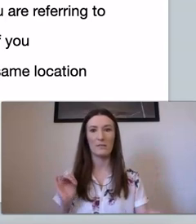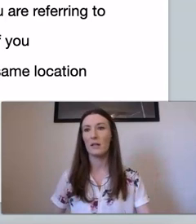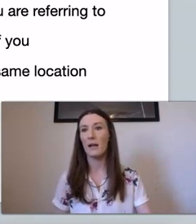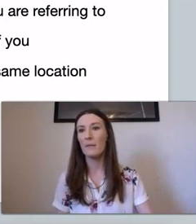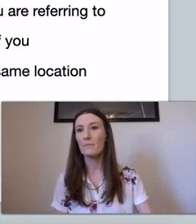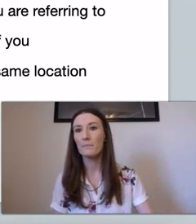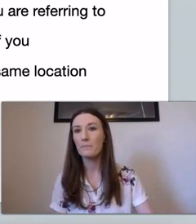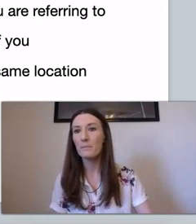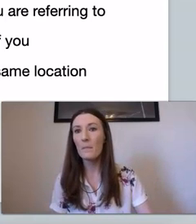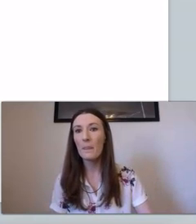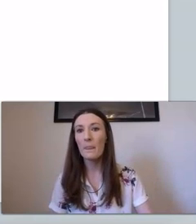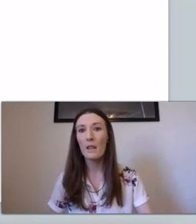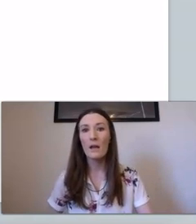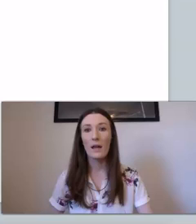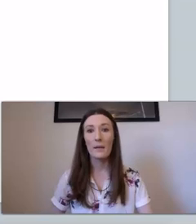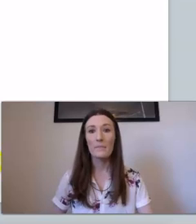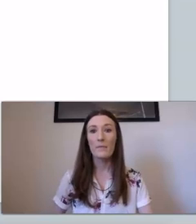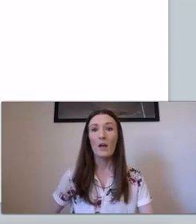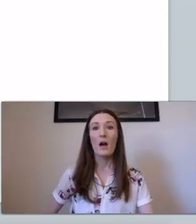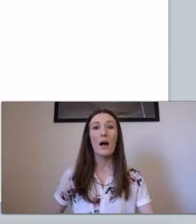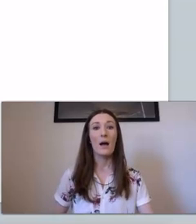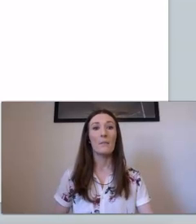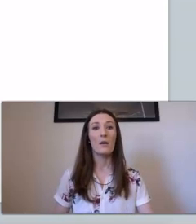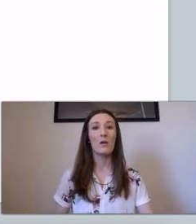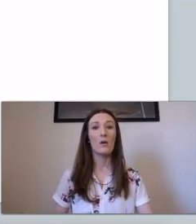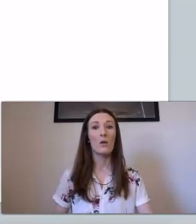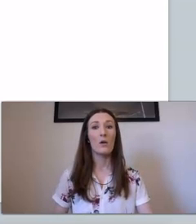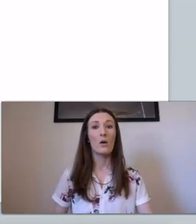point. Okay. Okay.